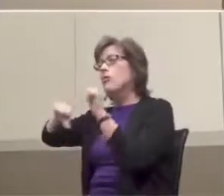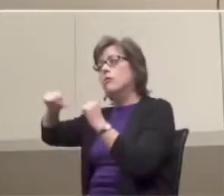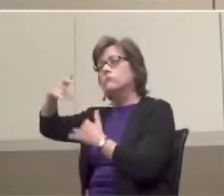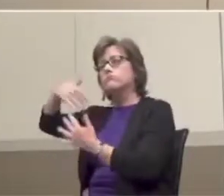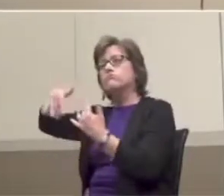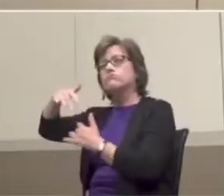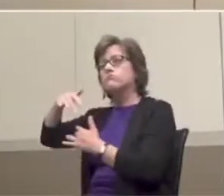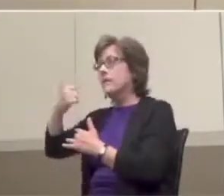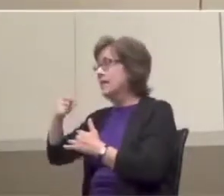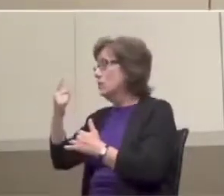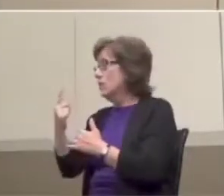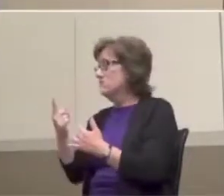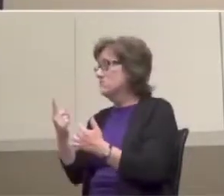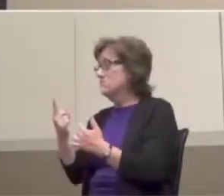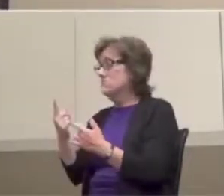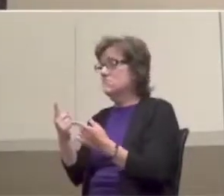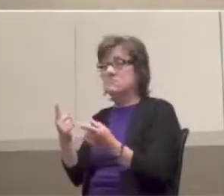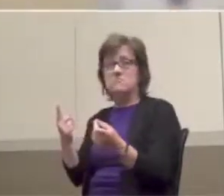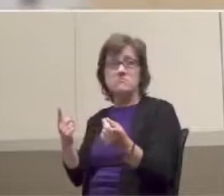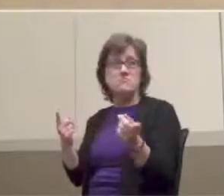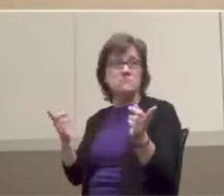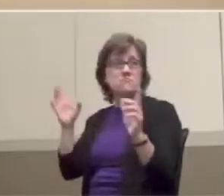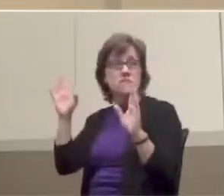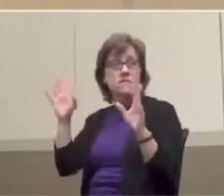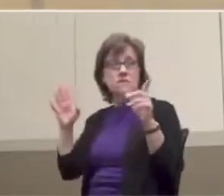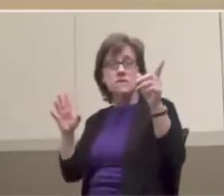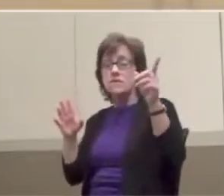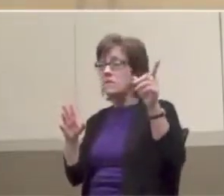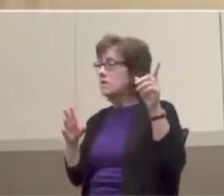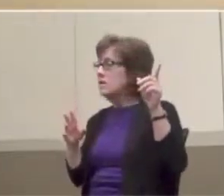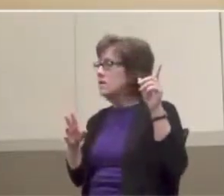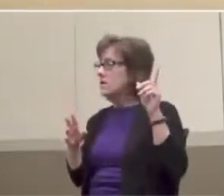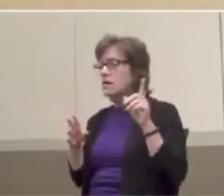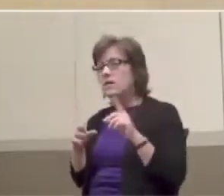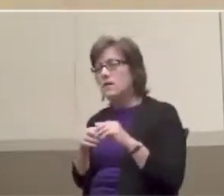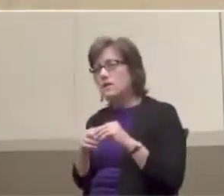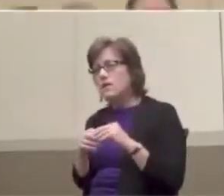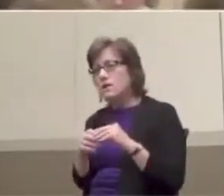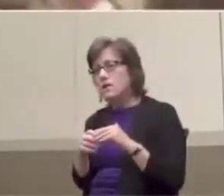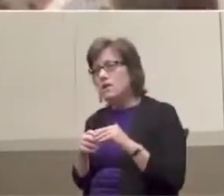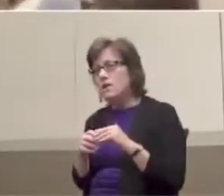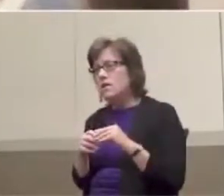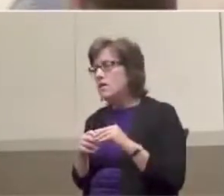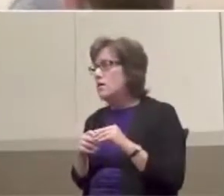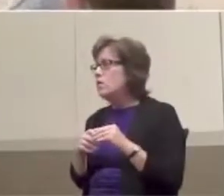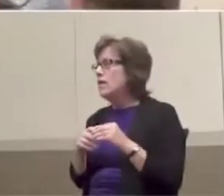Anyone? Yes. Included a student